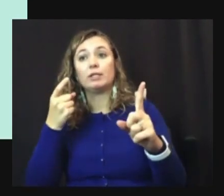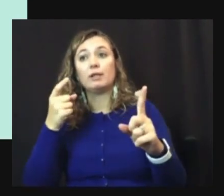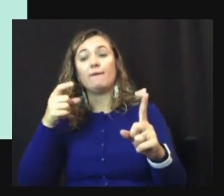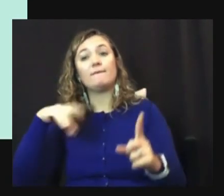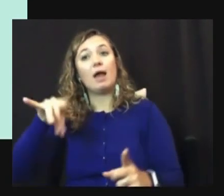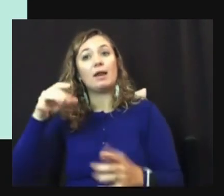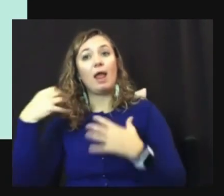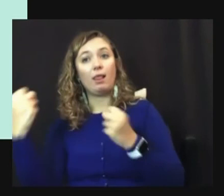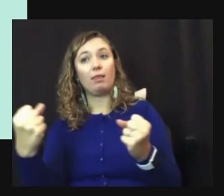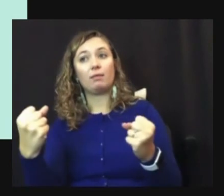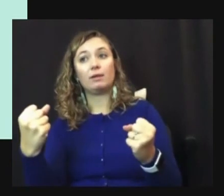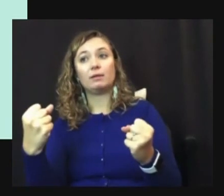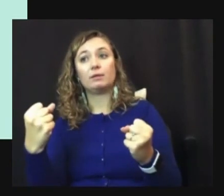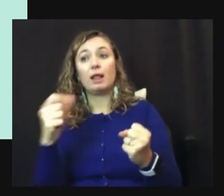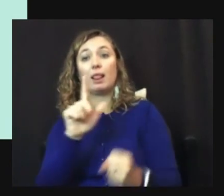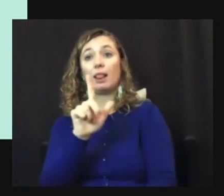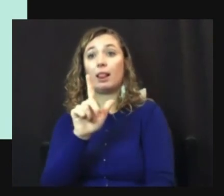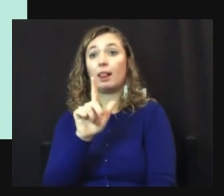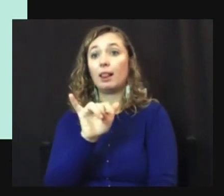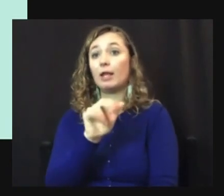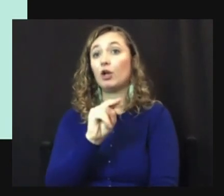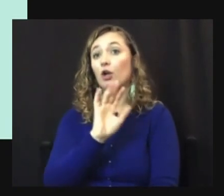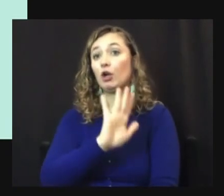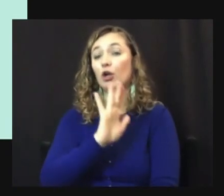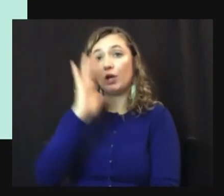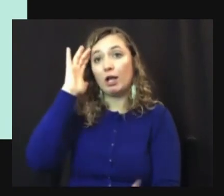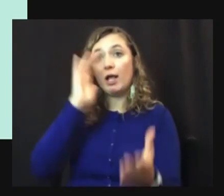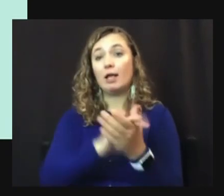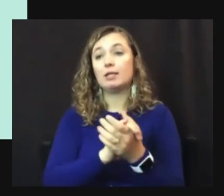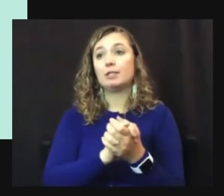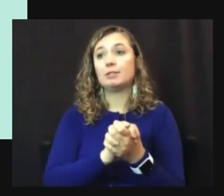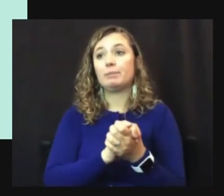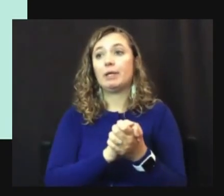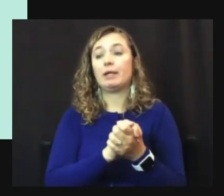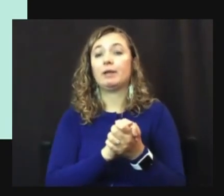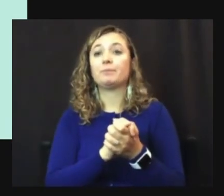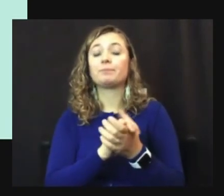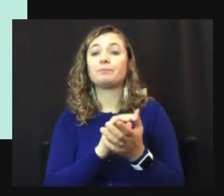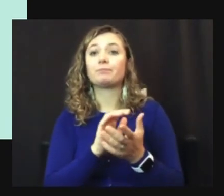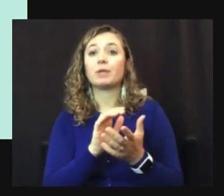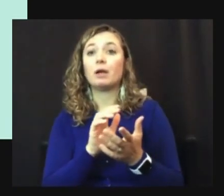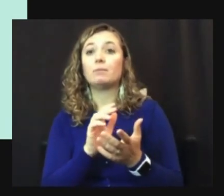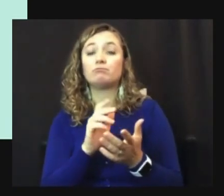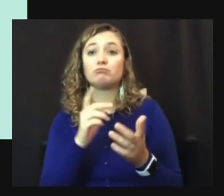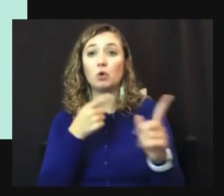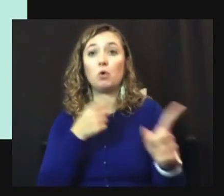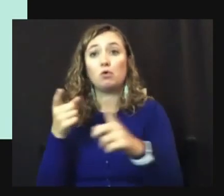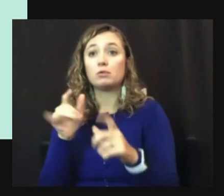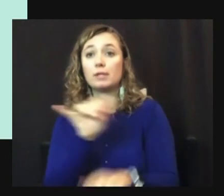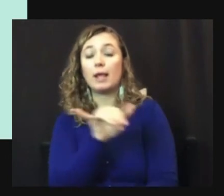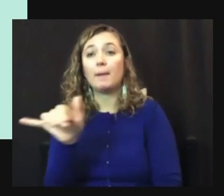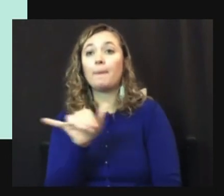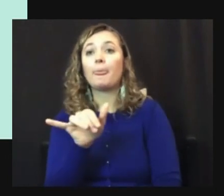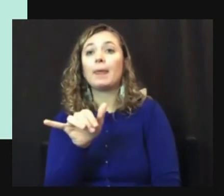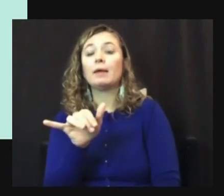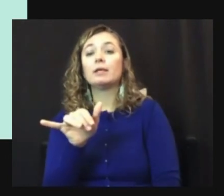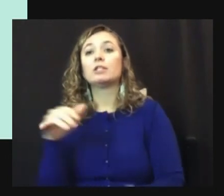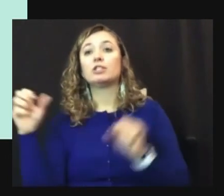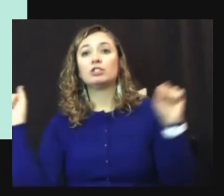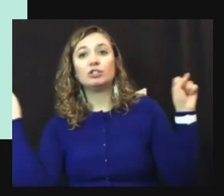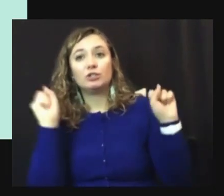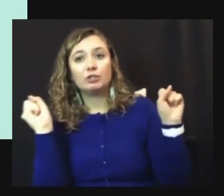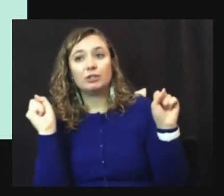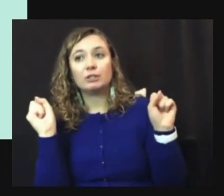same goal and they go to the gym together, but gyms present sensory challenges, and interdependence is key to